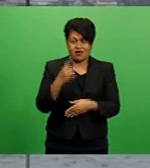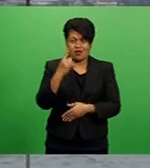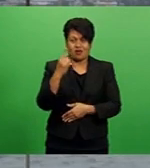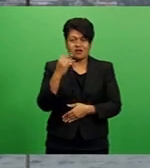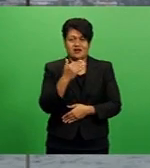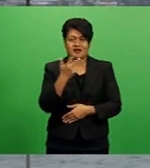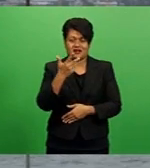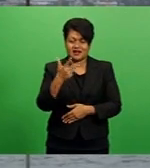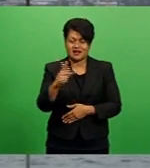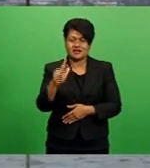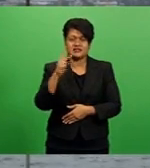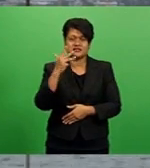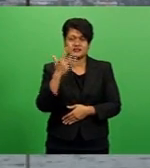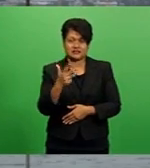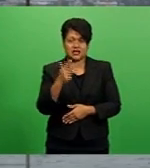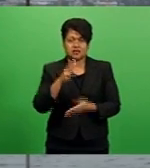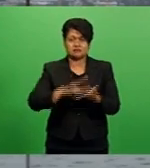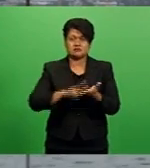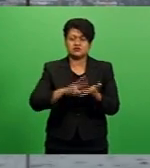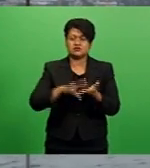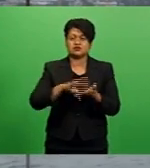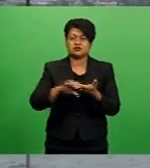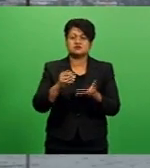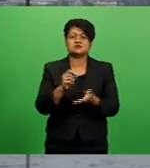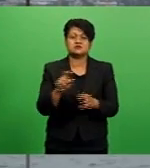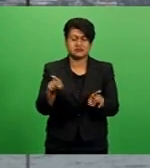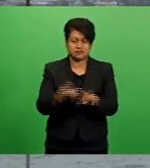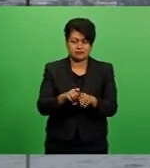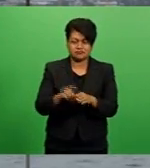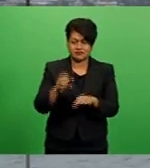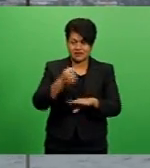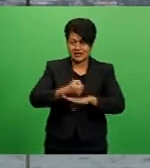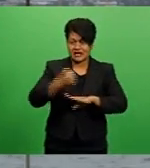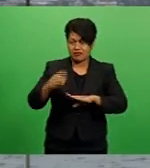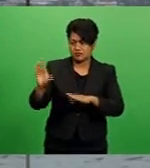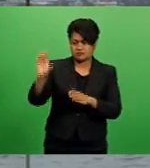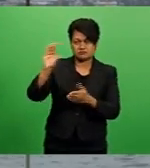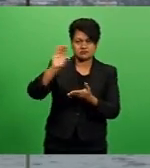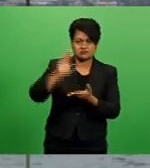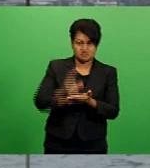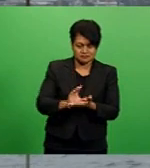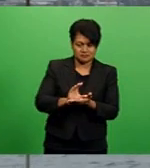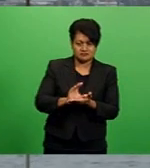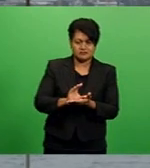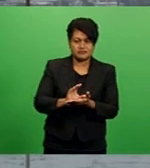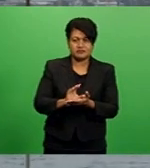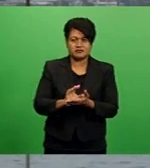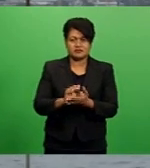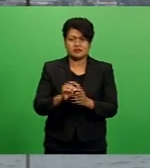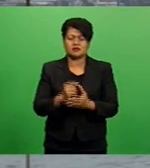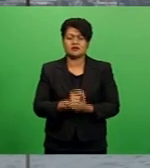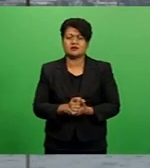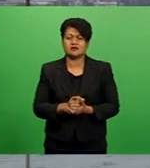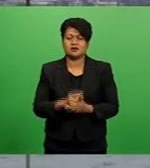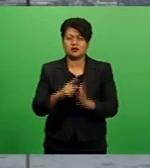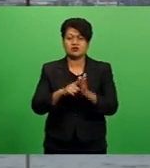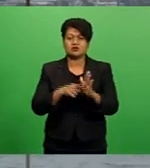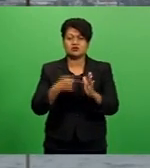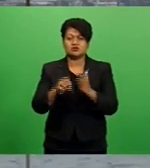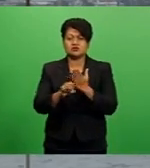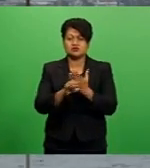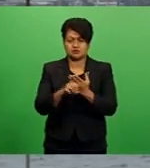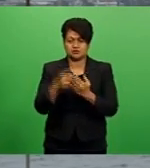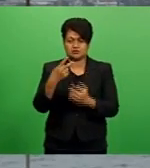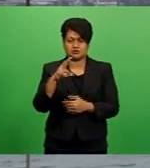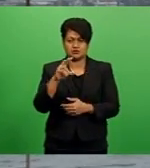million, inclusive of government top-up. Outgoing Chief Executive Chauchi Koroi says up to June 2020, when their last